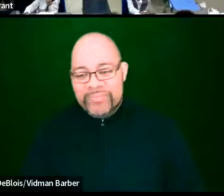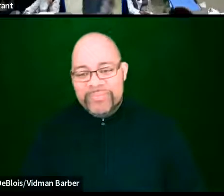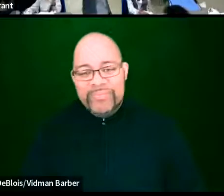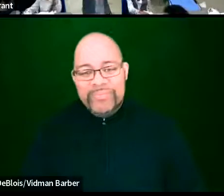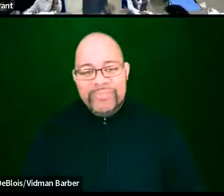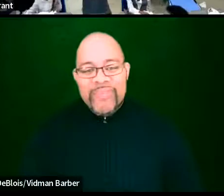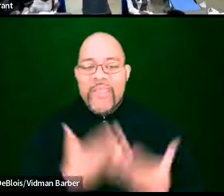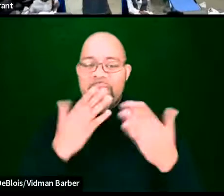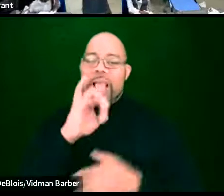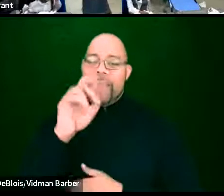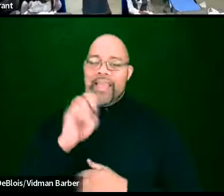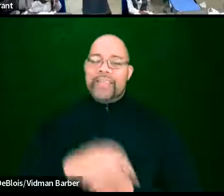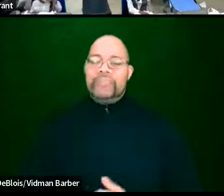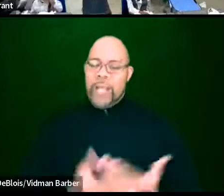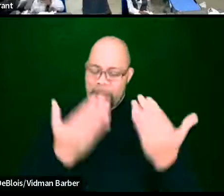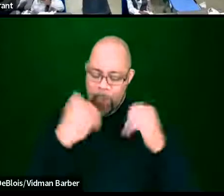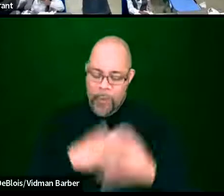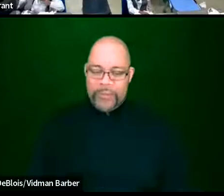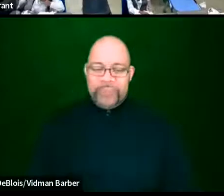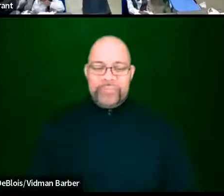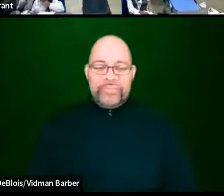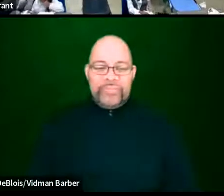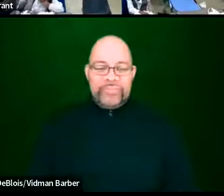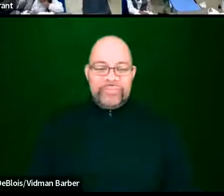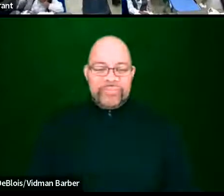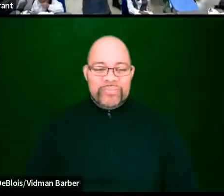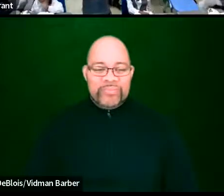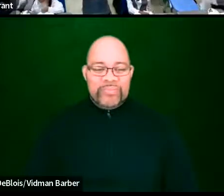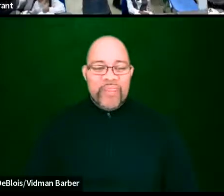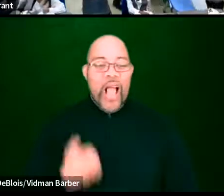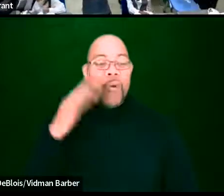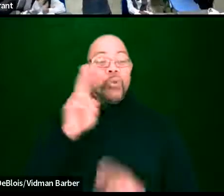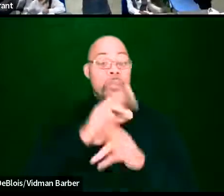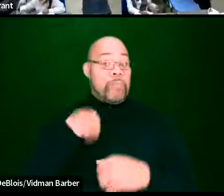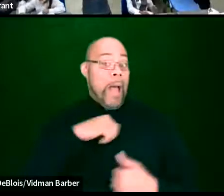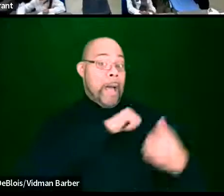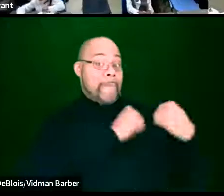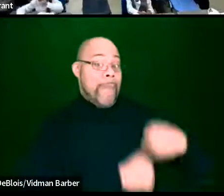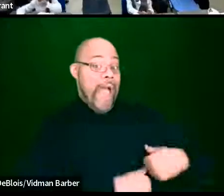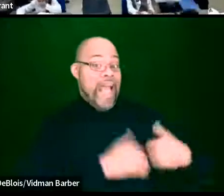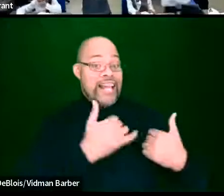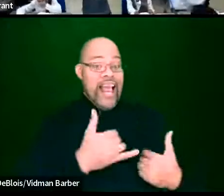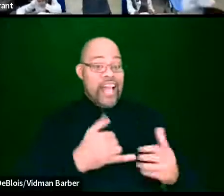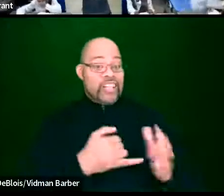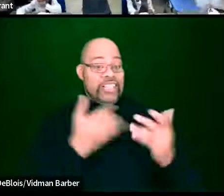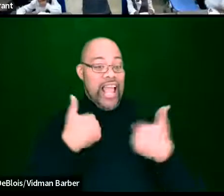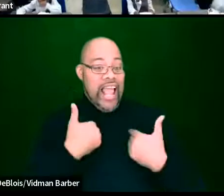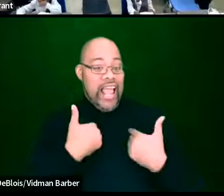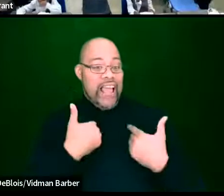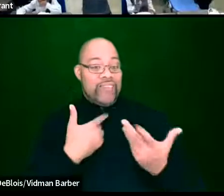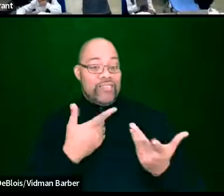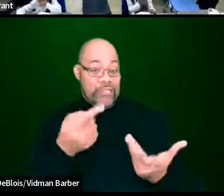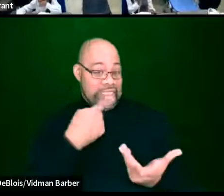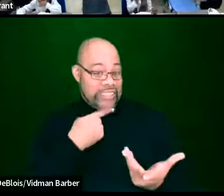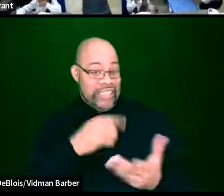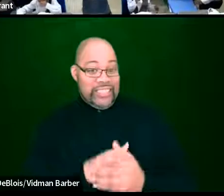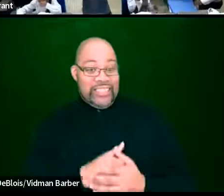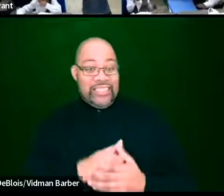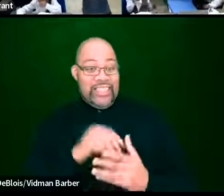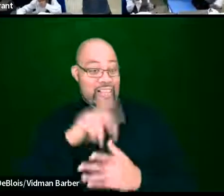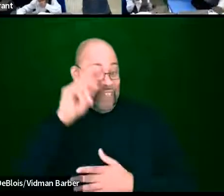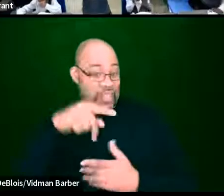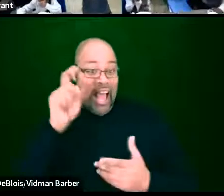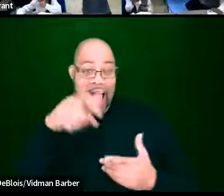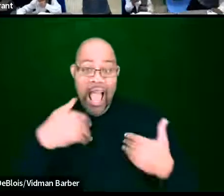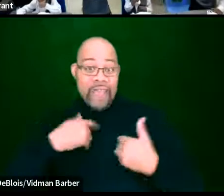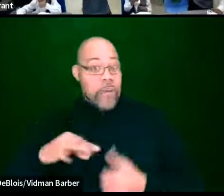Thank you, Camille. Yeah, come on in. Yes, yes, yes. I'm going to use my bag. And now they just have it where, like you were saying here in Philly, you have